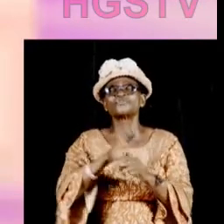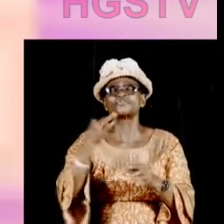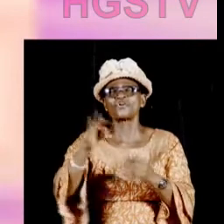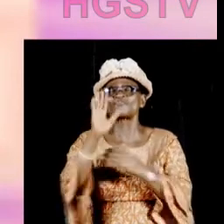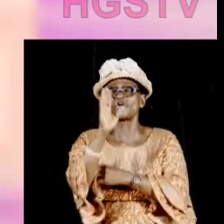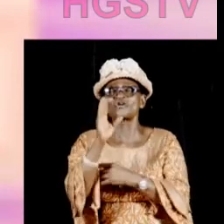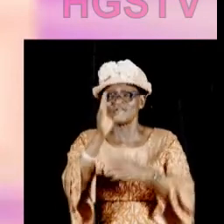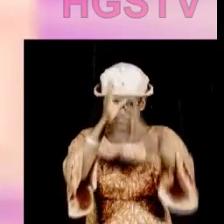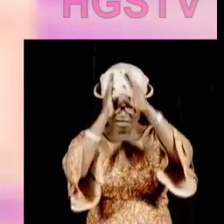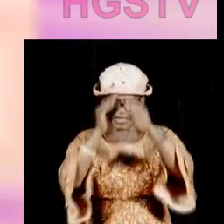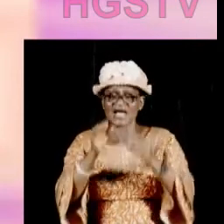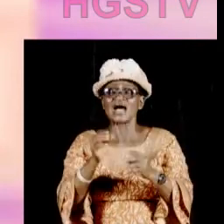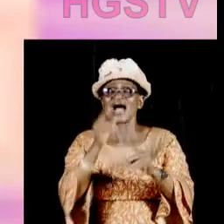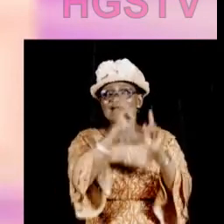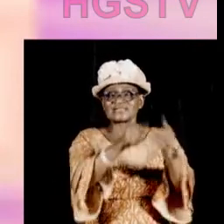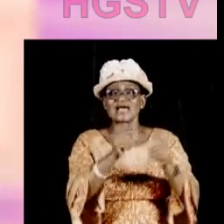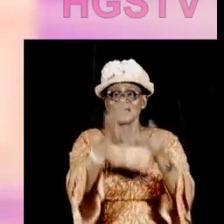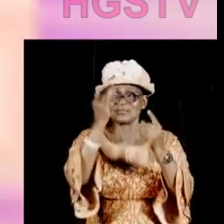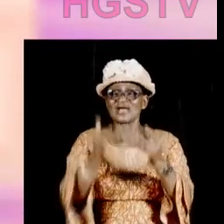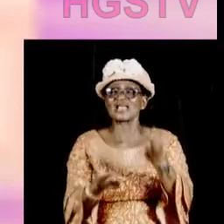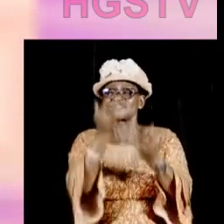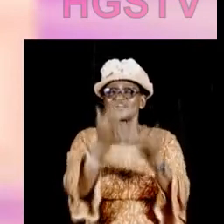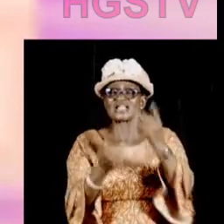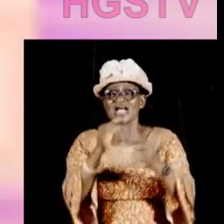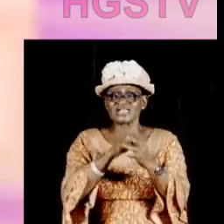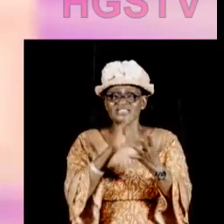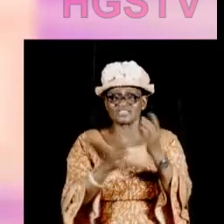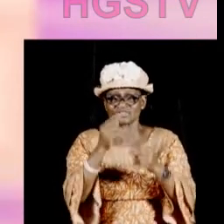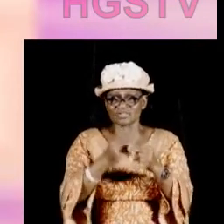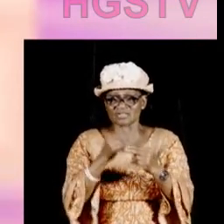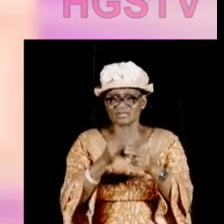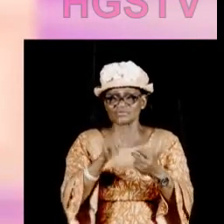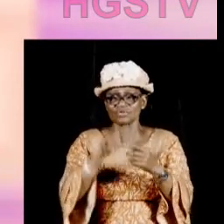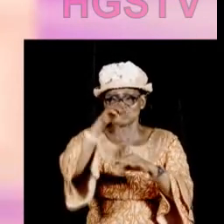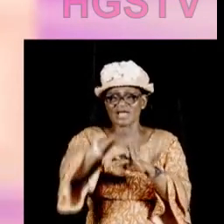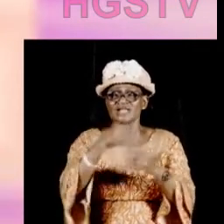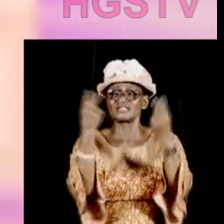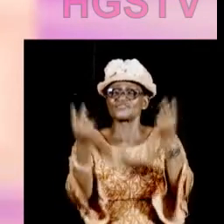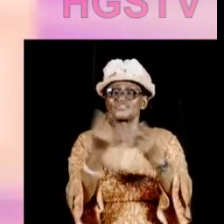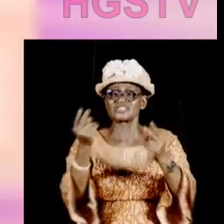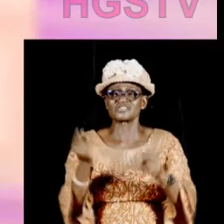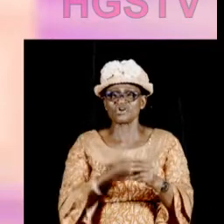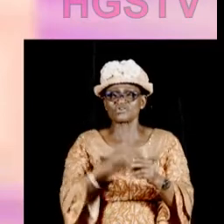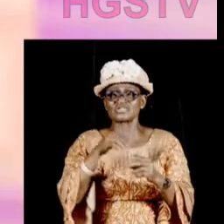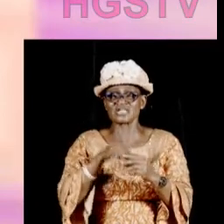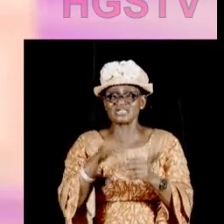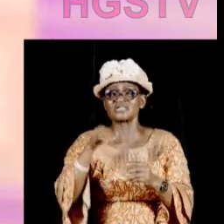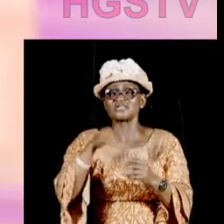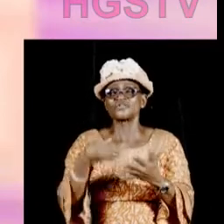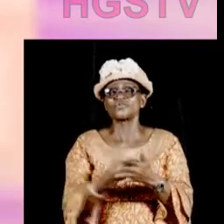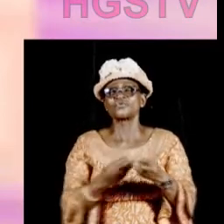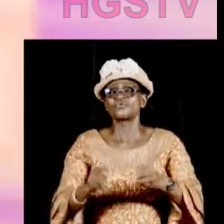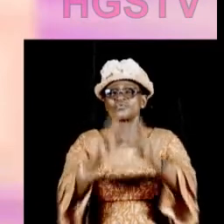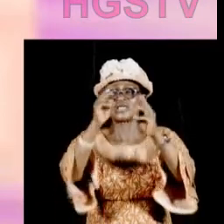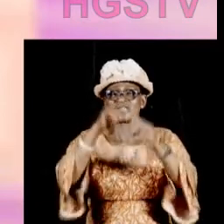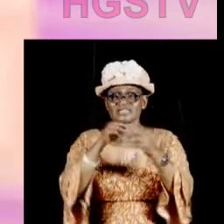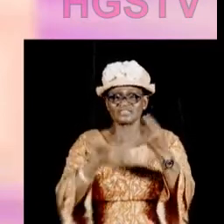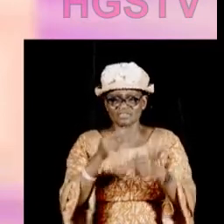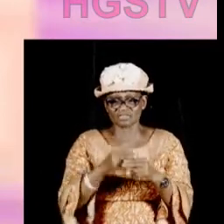by fire in the name of Jesus. Amen. And tonight, visit us in a new dimension in Jesus' name.